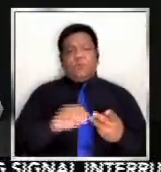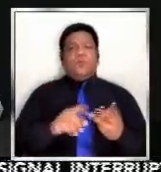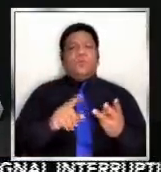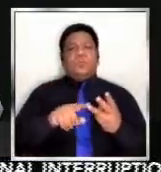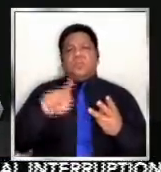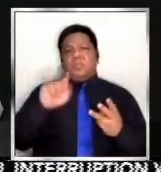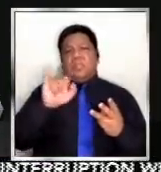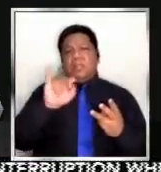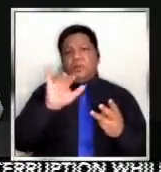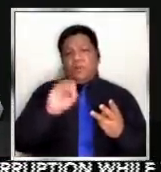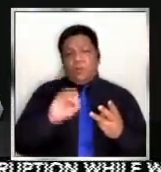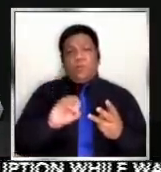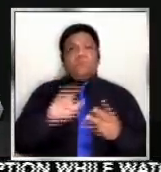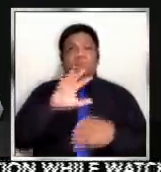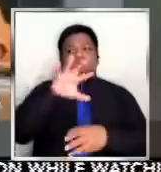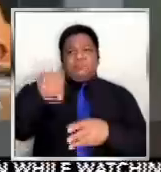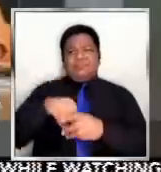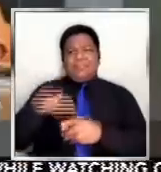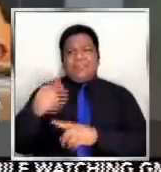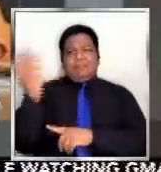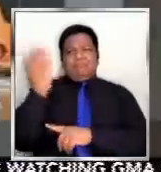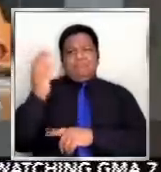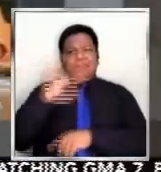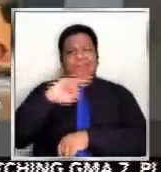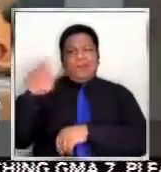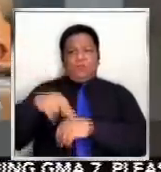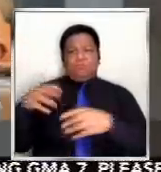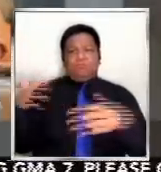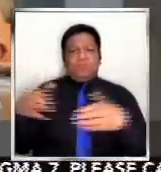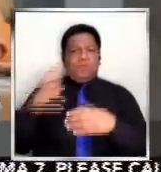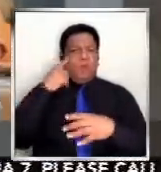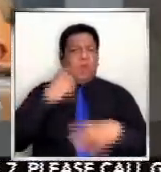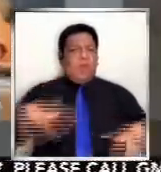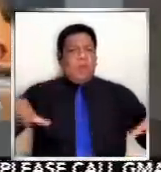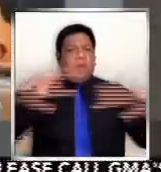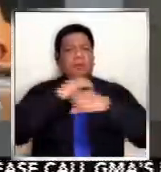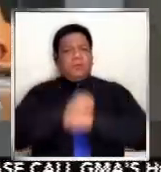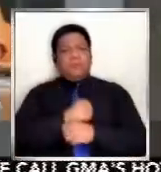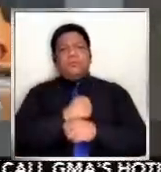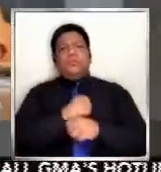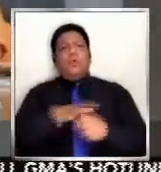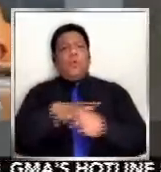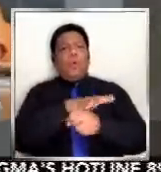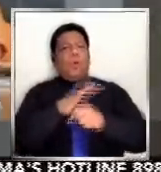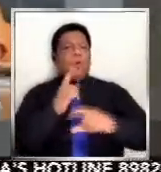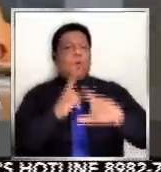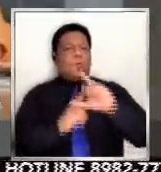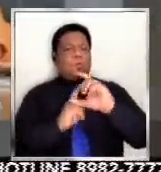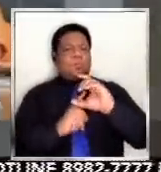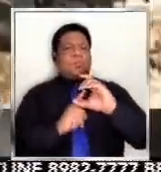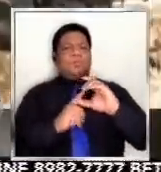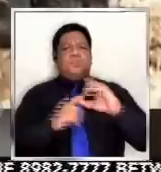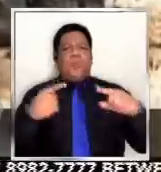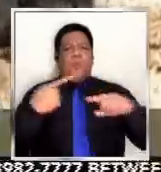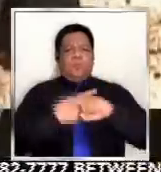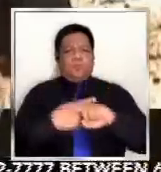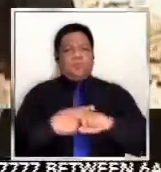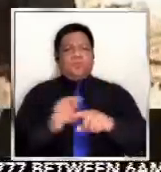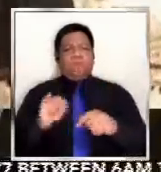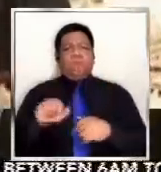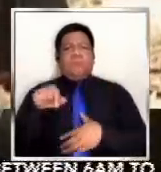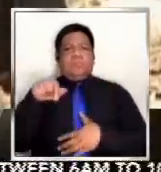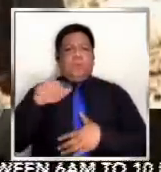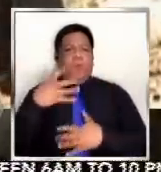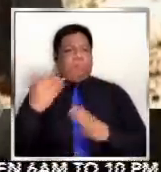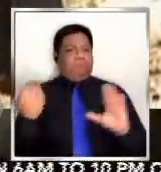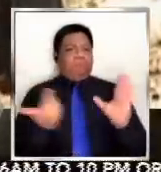sa presentasyon ng National Task Force to End Local Communist Armed Conflict o NDF-ELCA na layong mapatunayan ang sabuatan